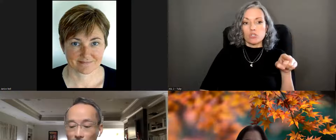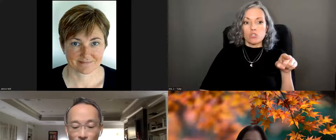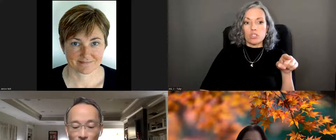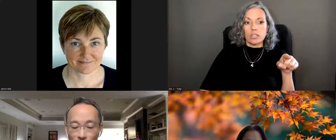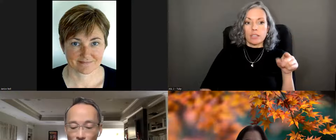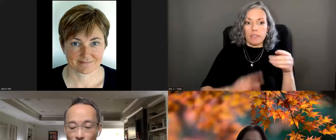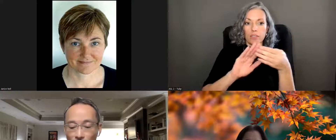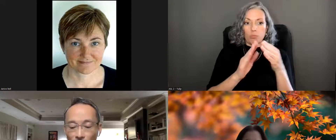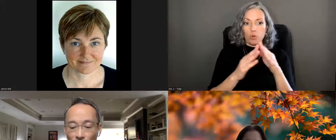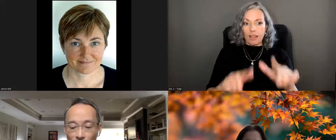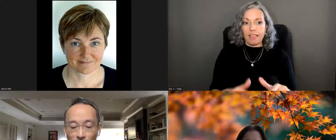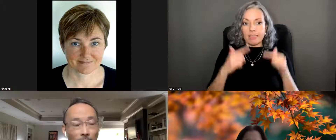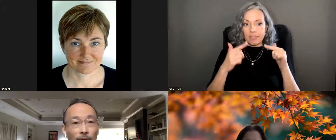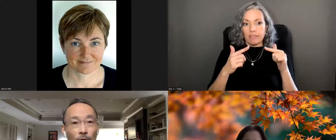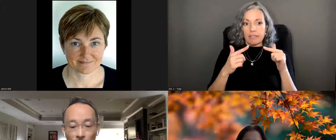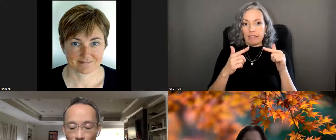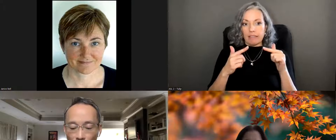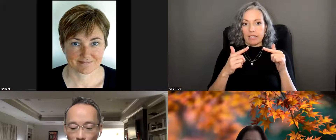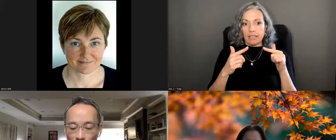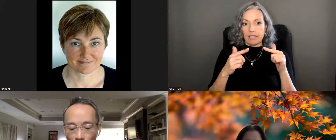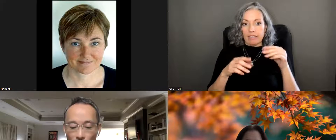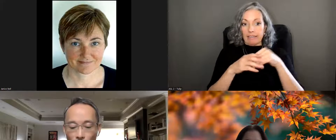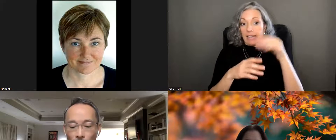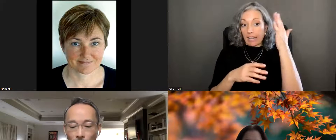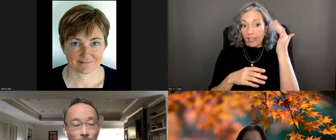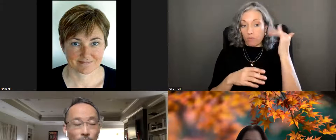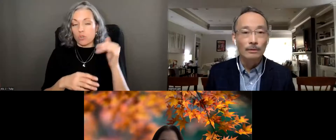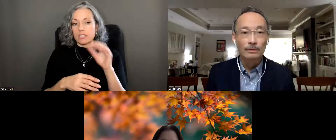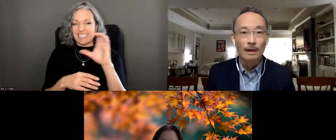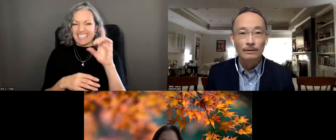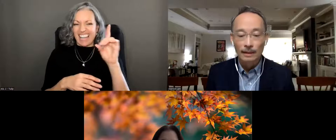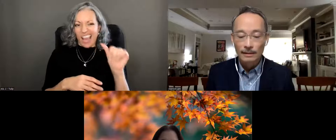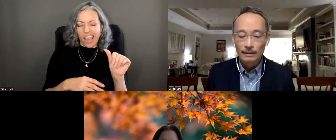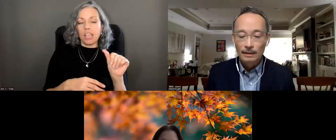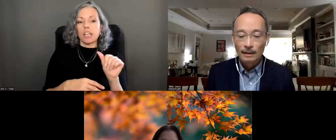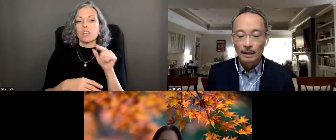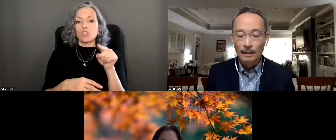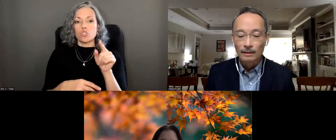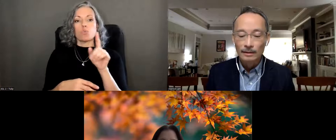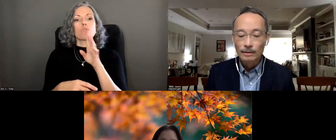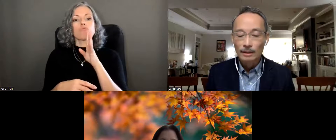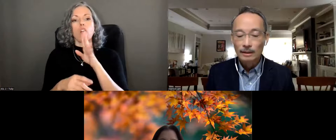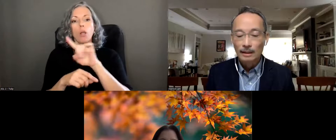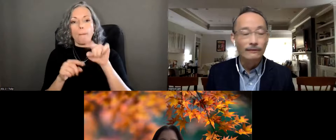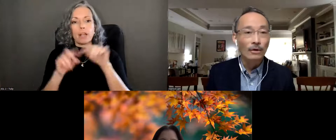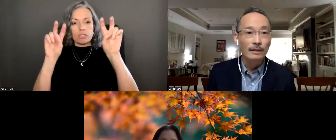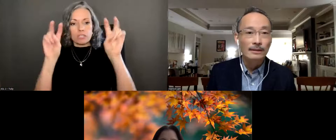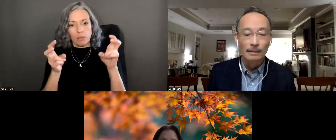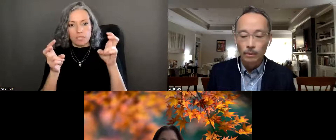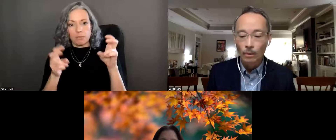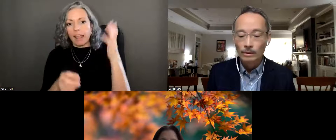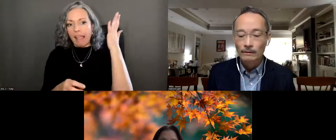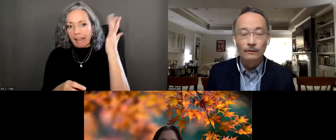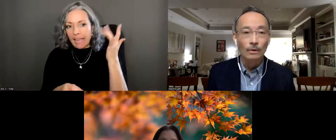Community Living Division at the California Department of Aging. And she will talk to us on the subject,